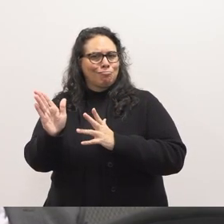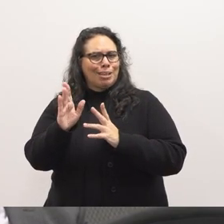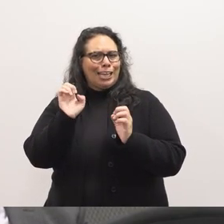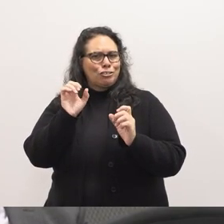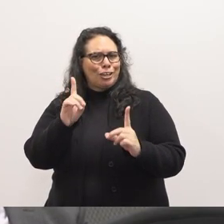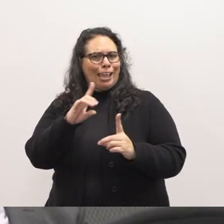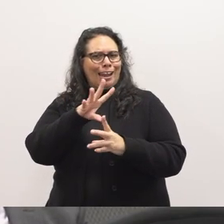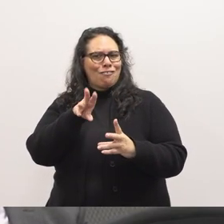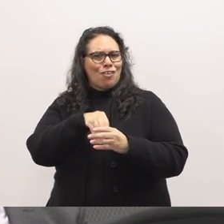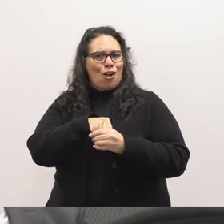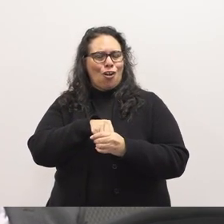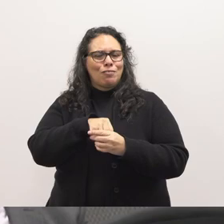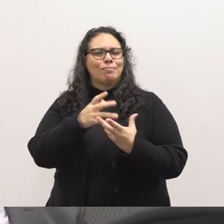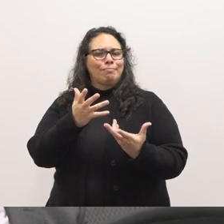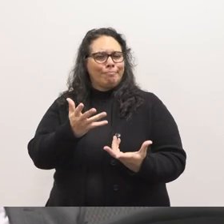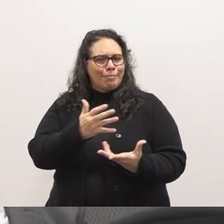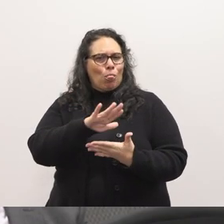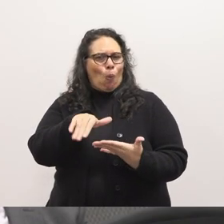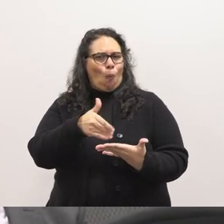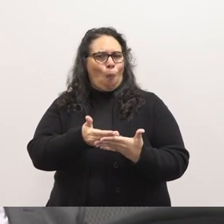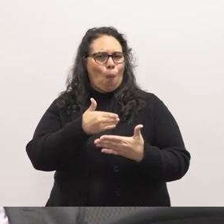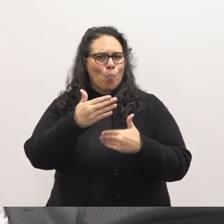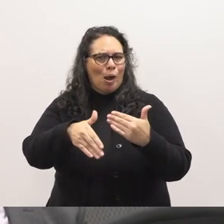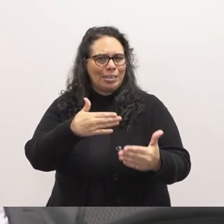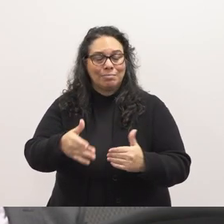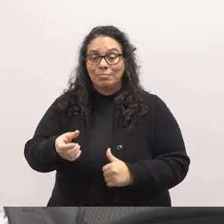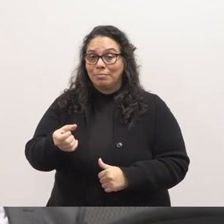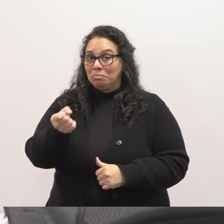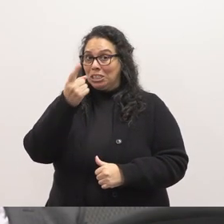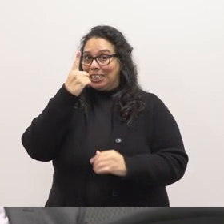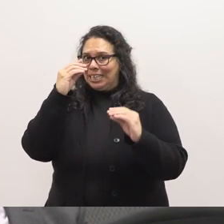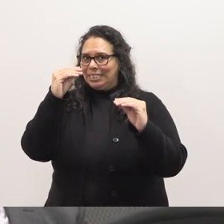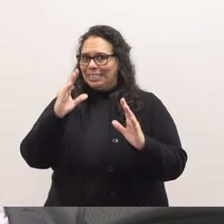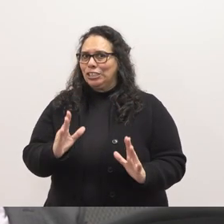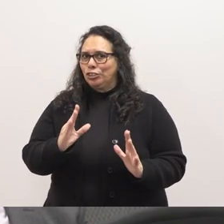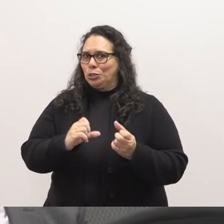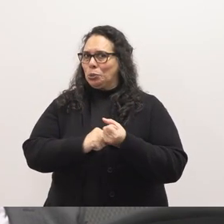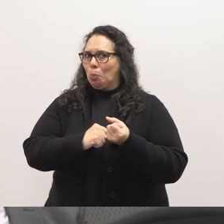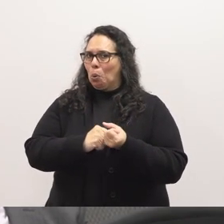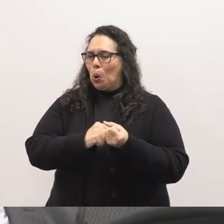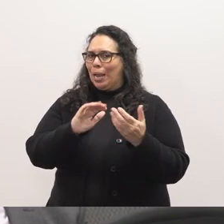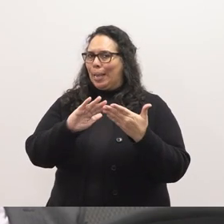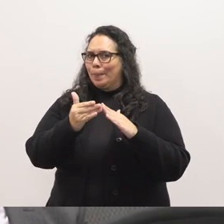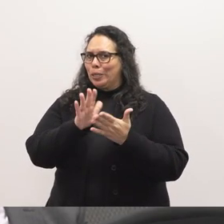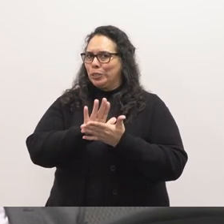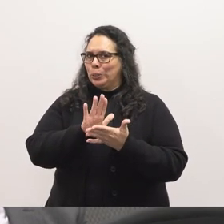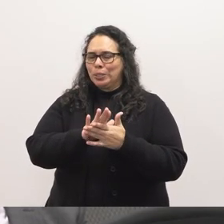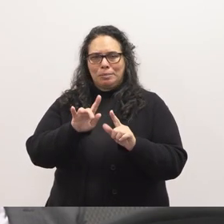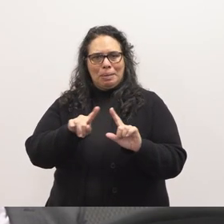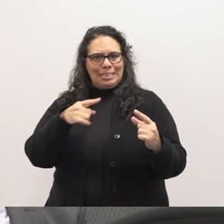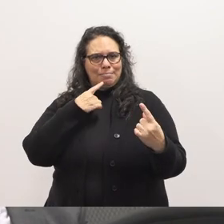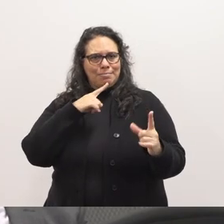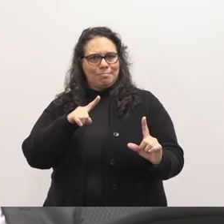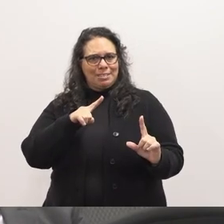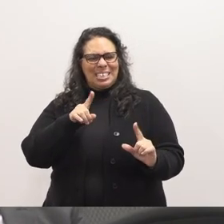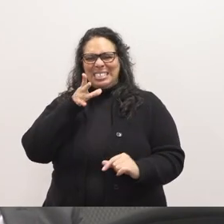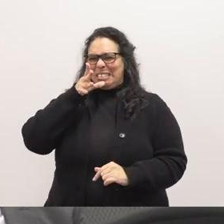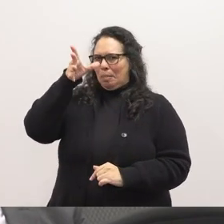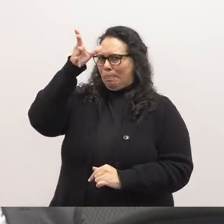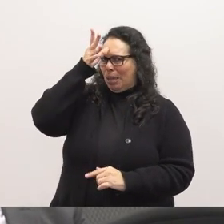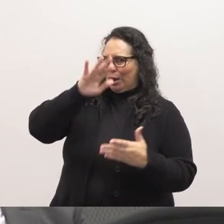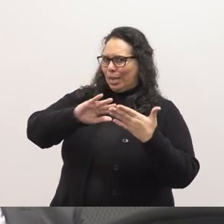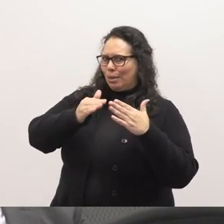the entire process. I understand teachers also support community schools, but to be successful, it should be parent and community